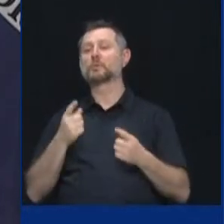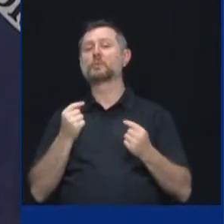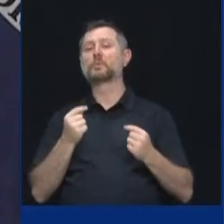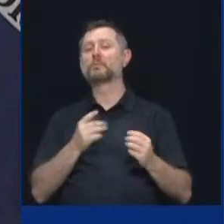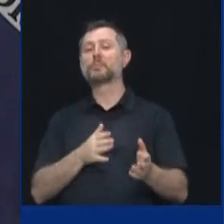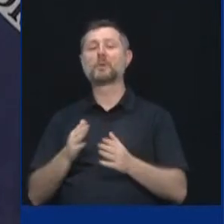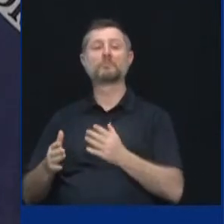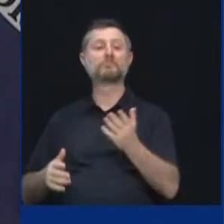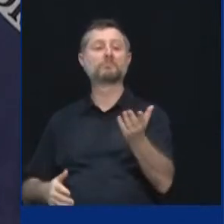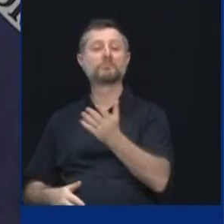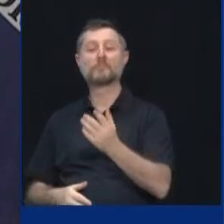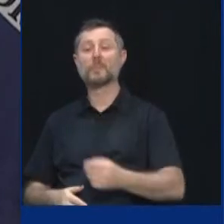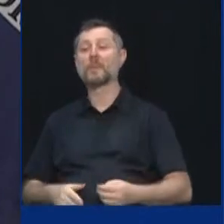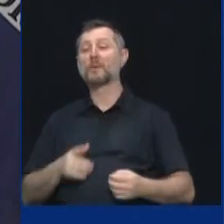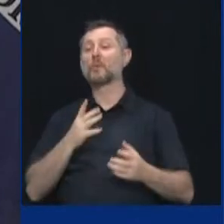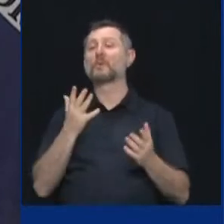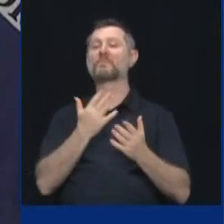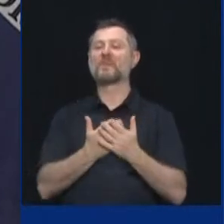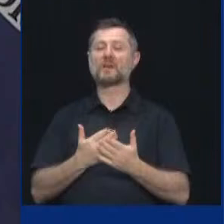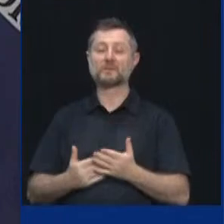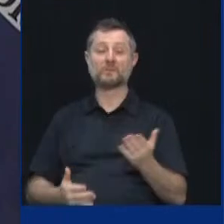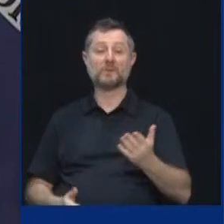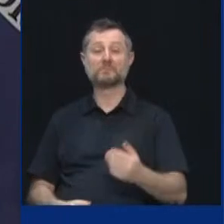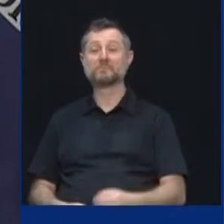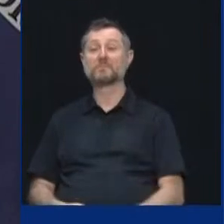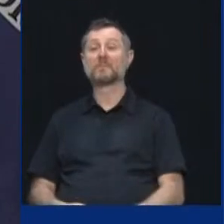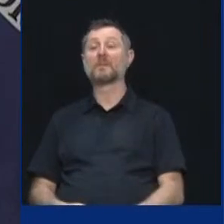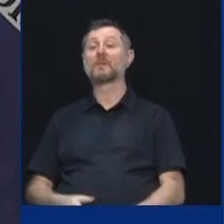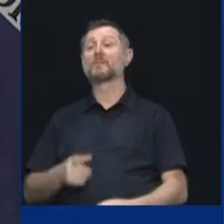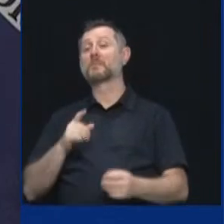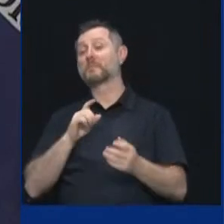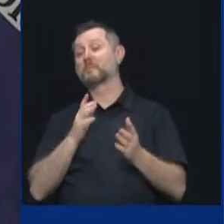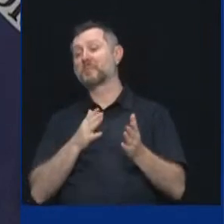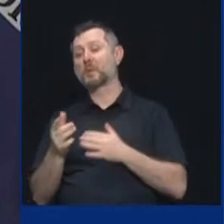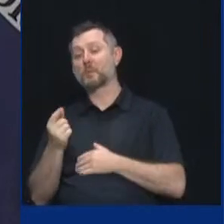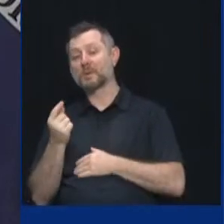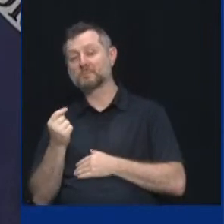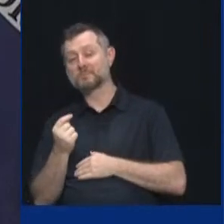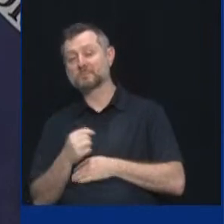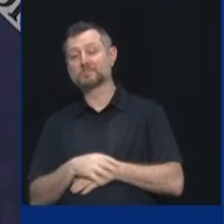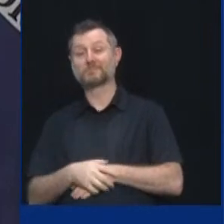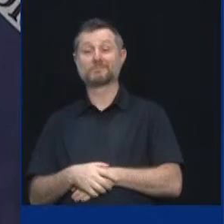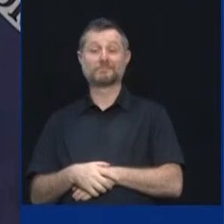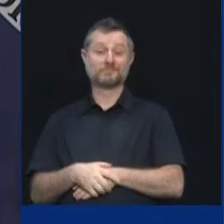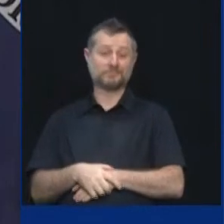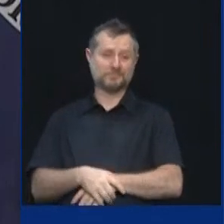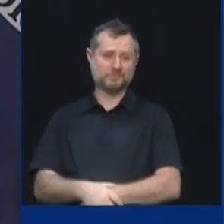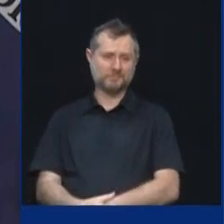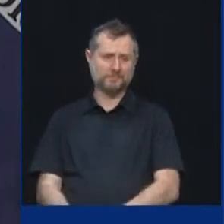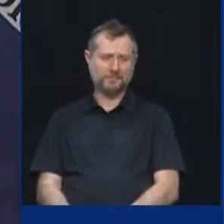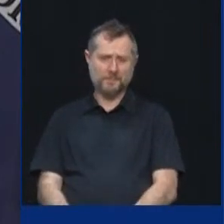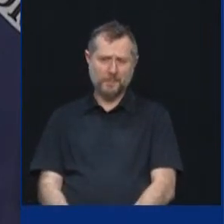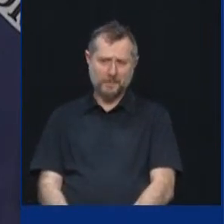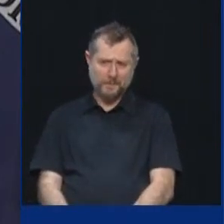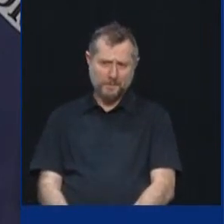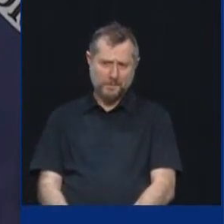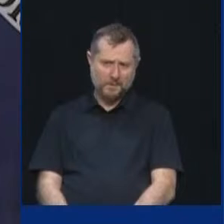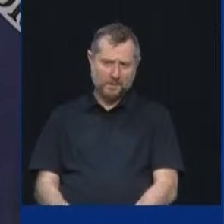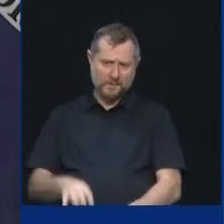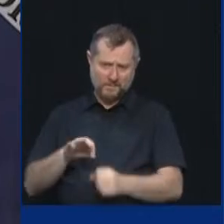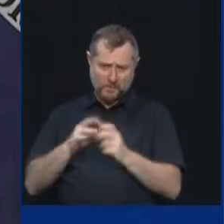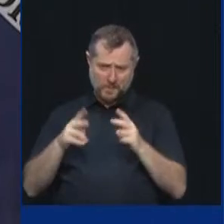as a fact? And what are they going to do about it? And as a voter, I'm